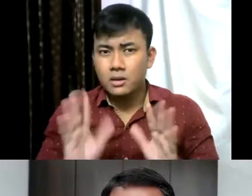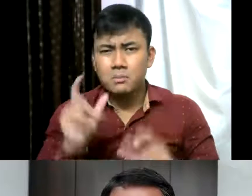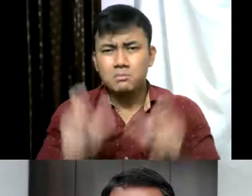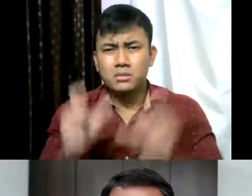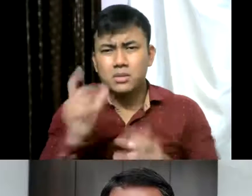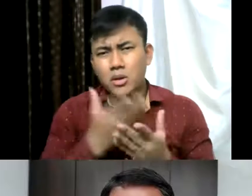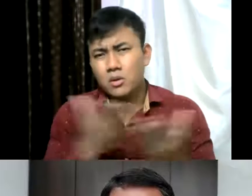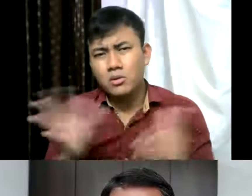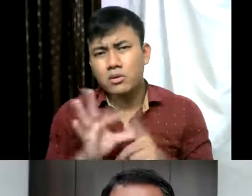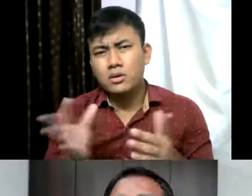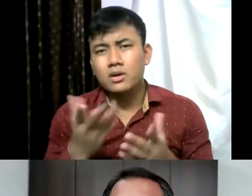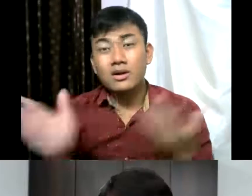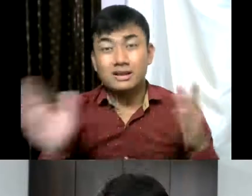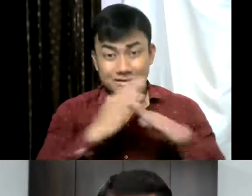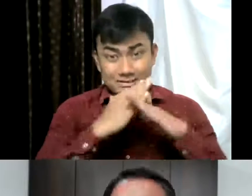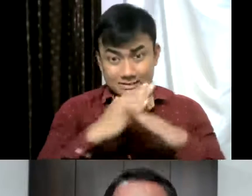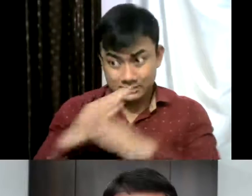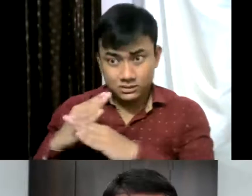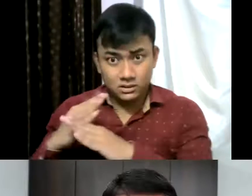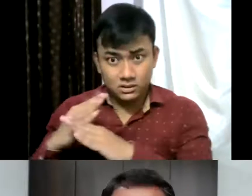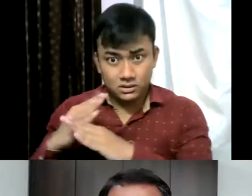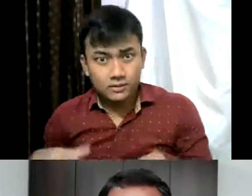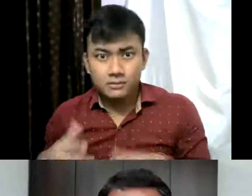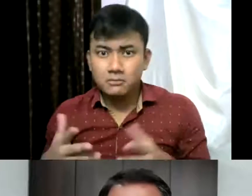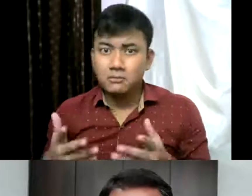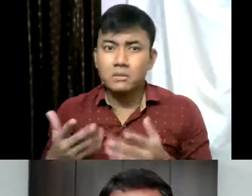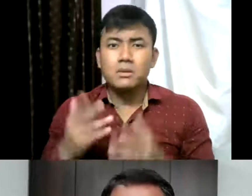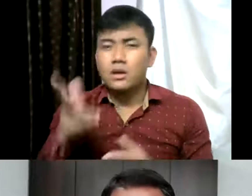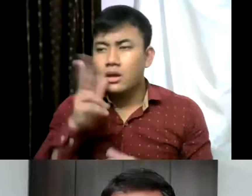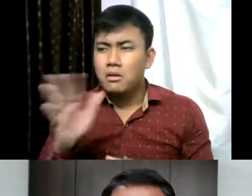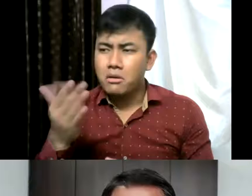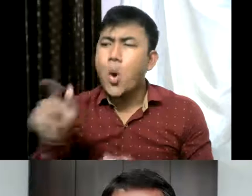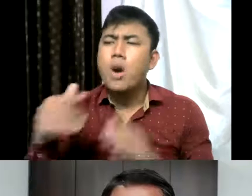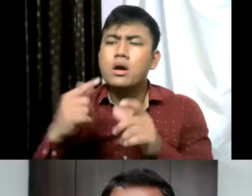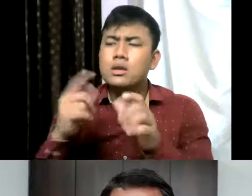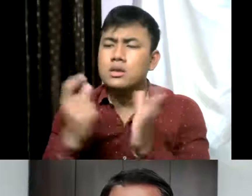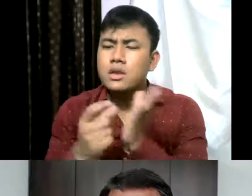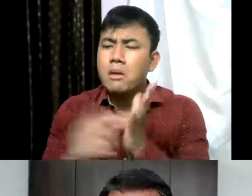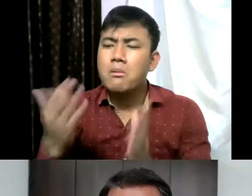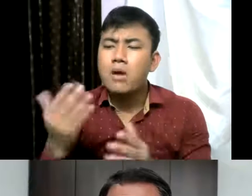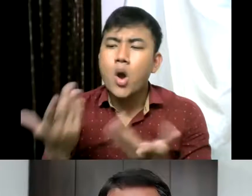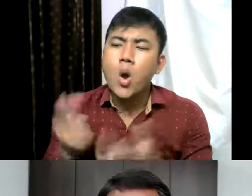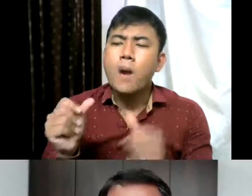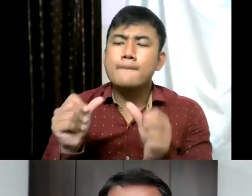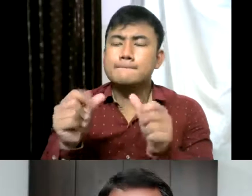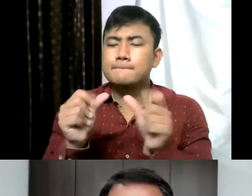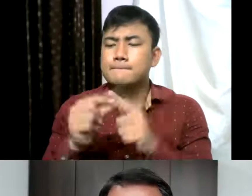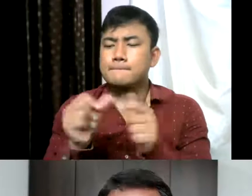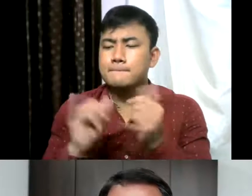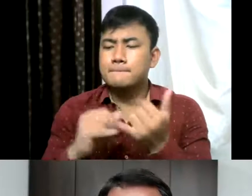clamp down in the name of security, right? Like show your real face, show your real name, show your Aadhaar card, show your passport.